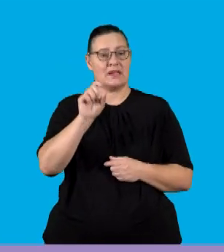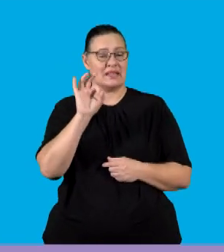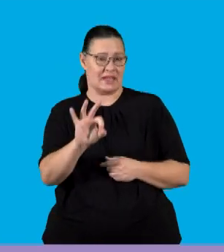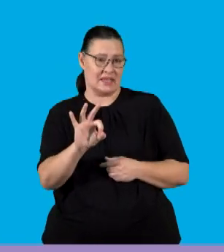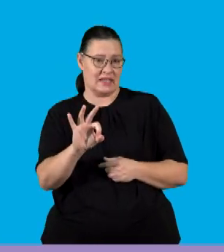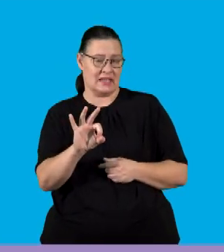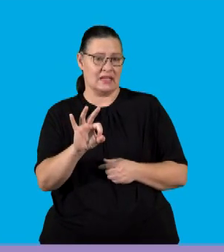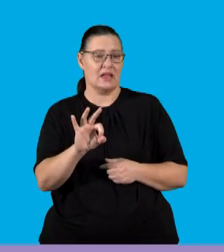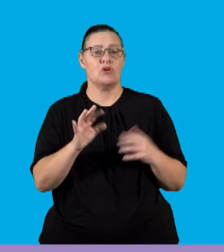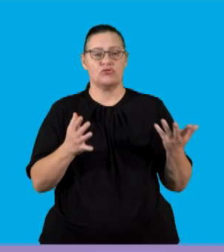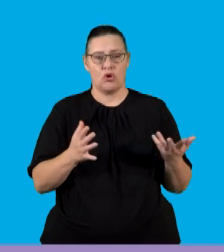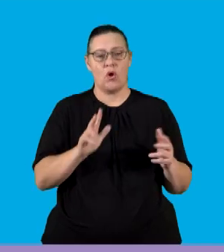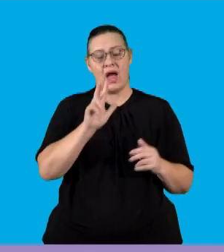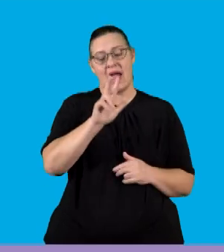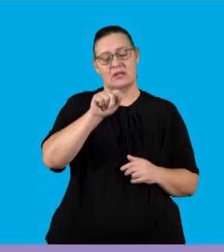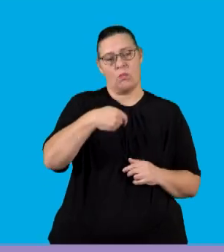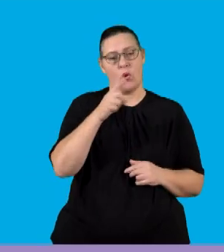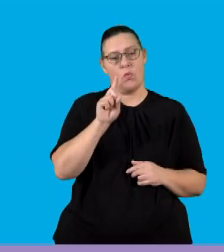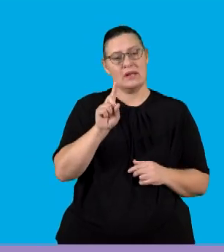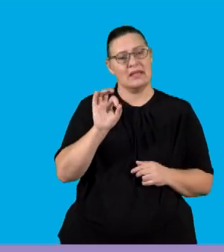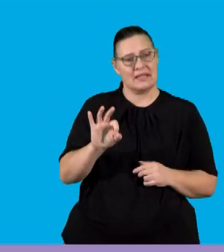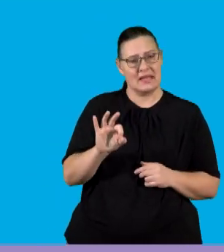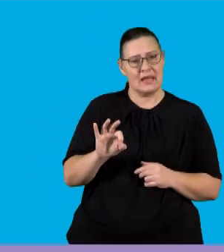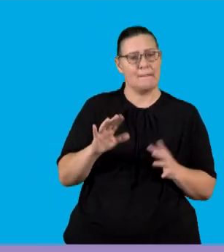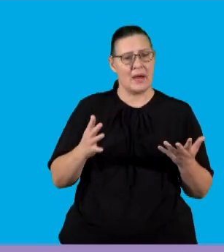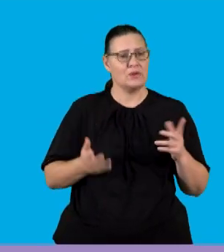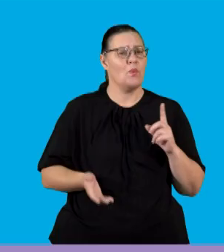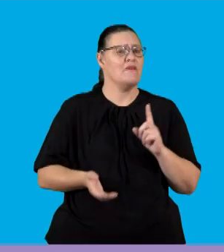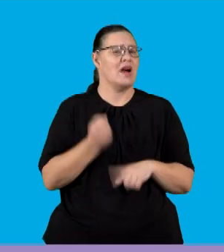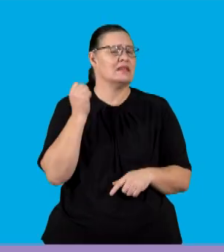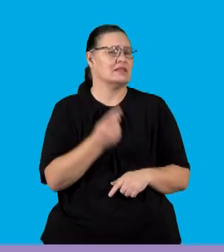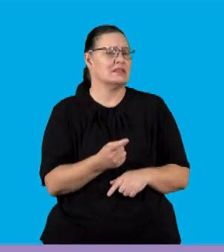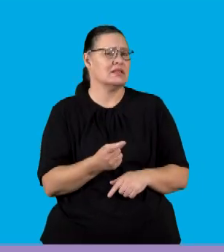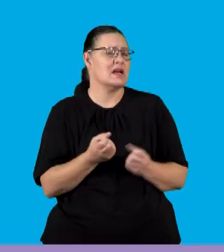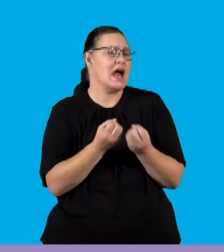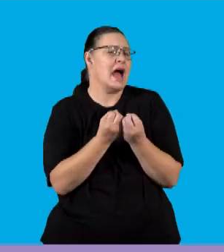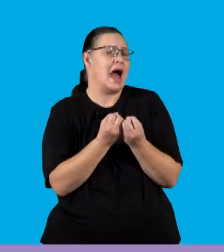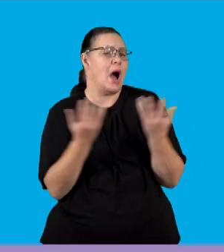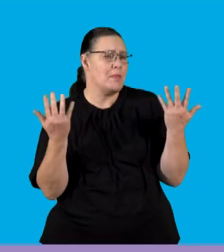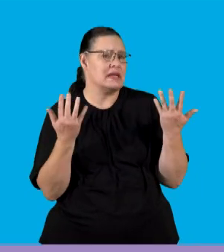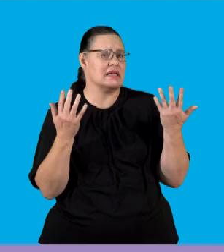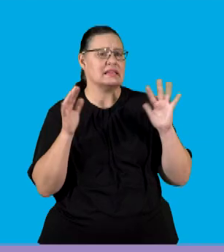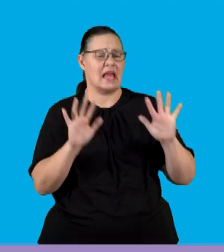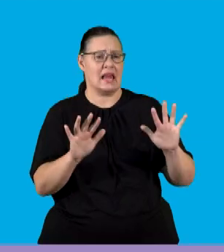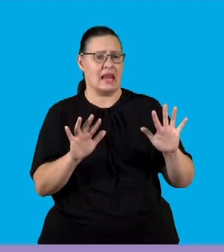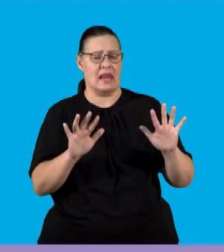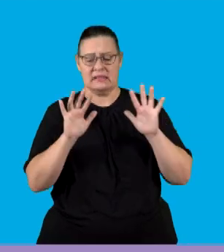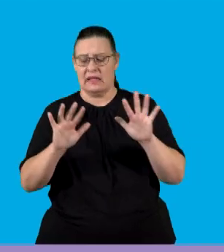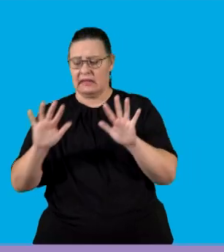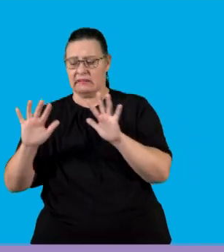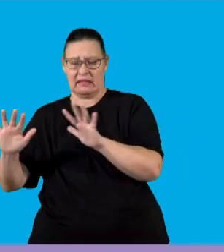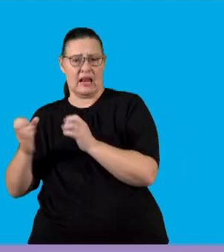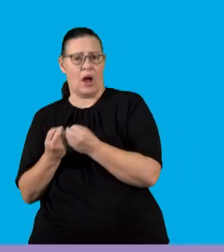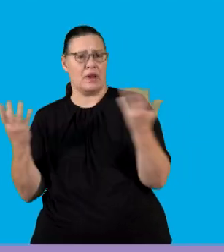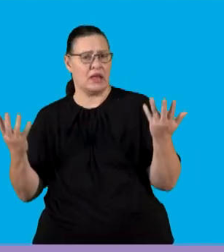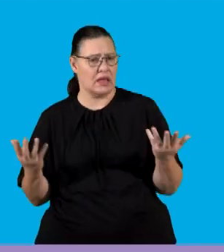our decimal is going to be 8,13. But how do we find out how many tens, since as well it needs to be multiplied by a